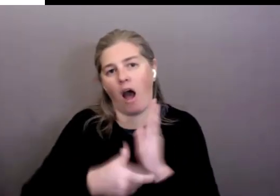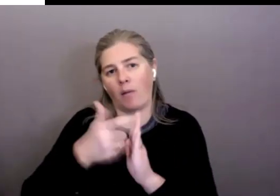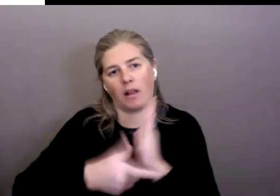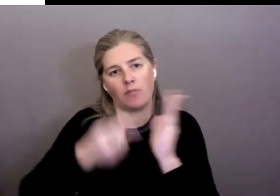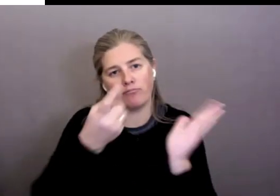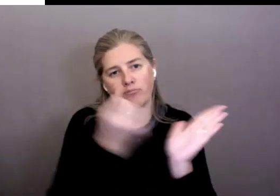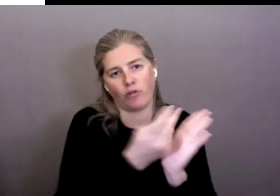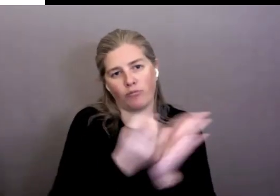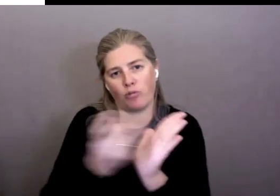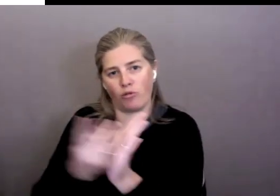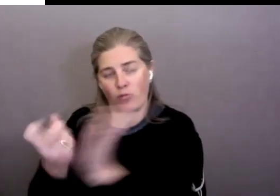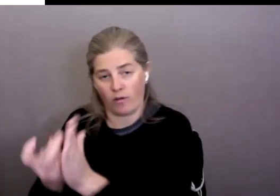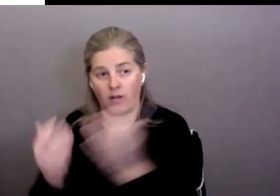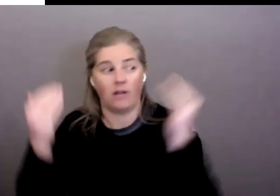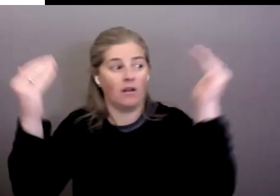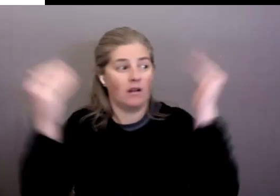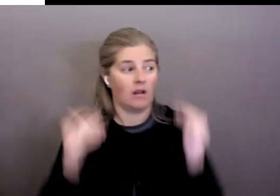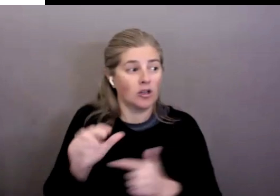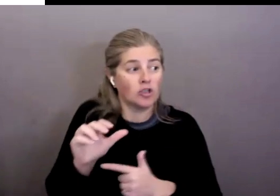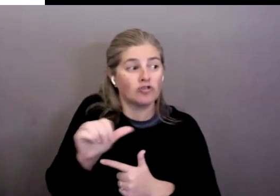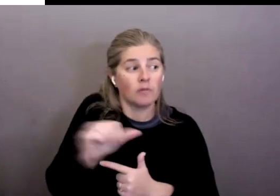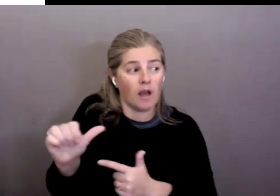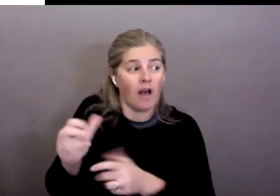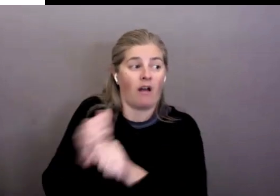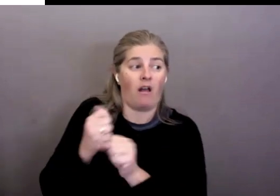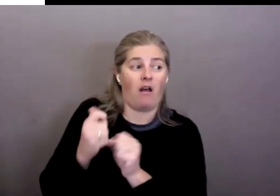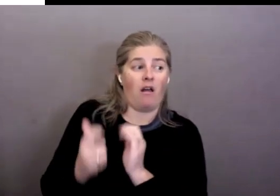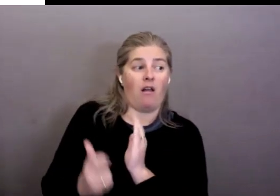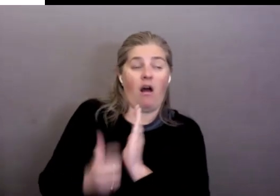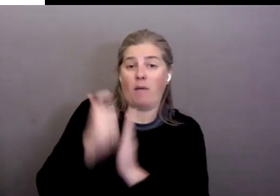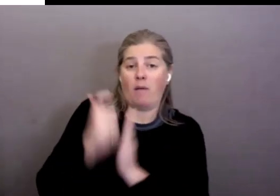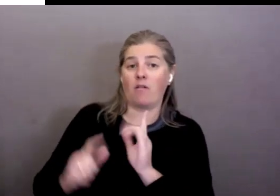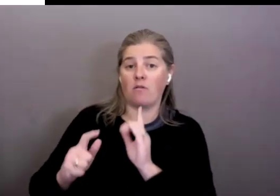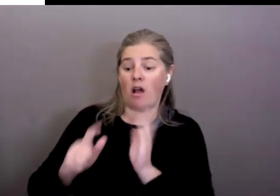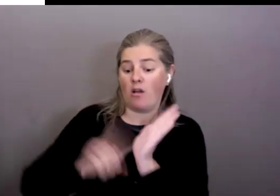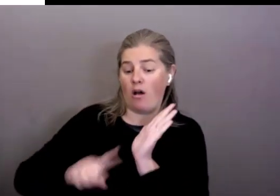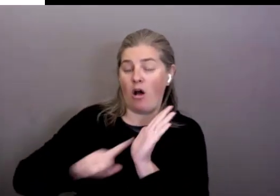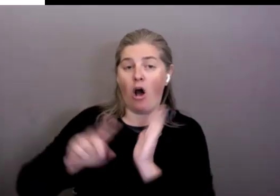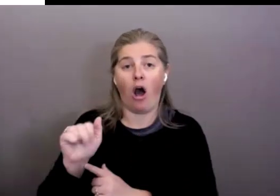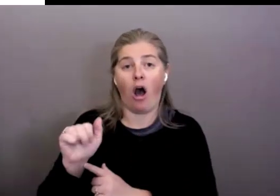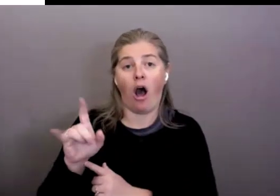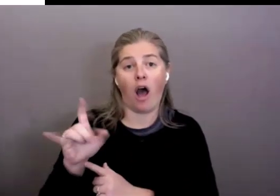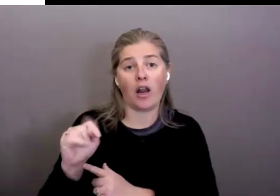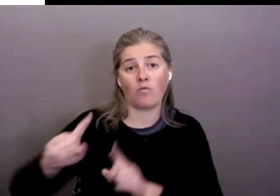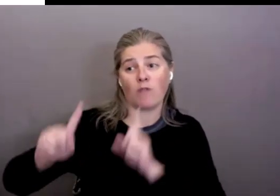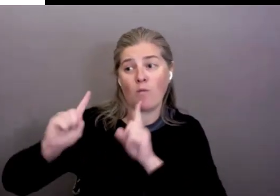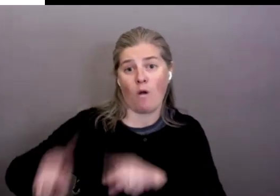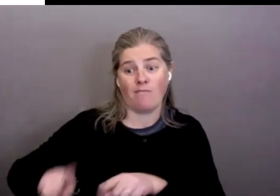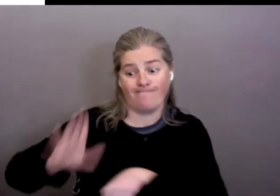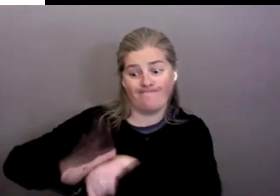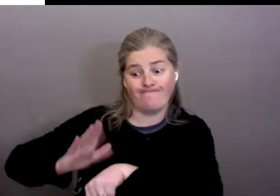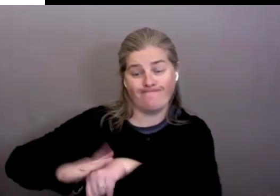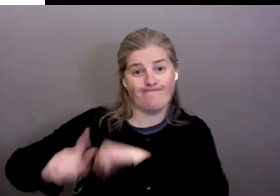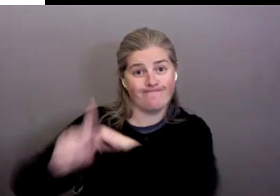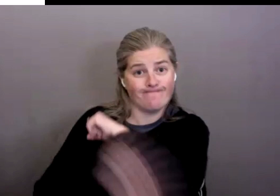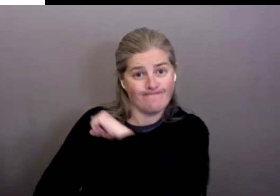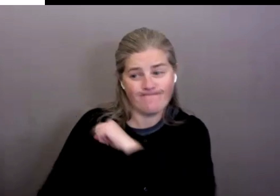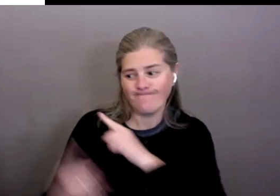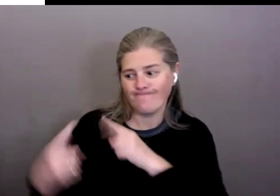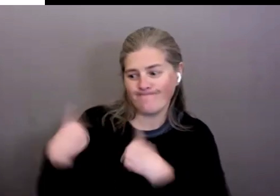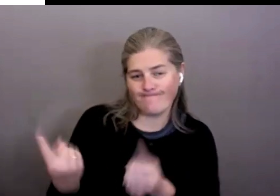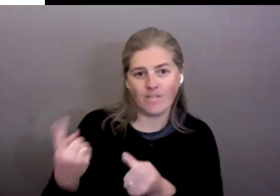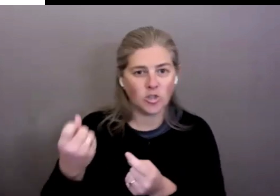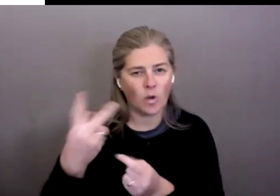And then AAAs that have received an audit report with financial findings within the previous 12 months are not eligible in this state for categorical approval of